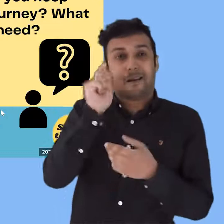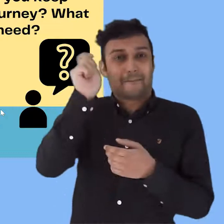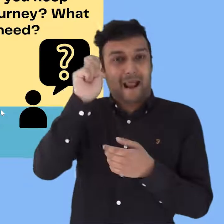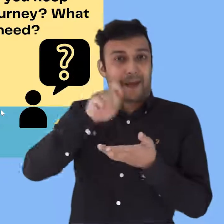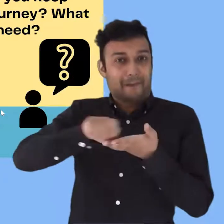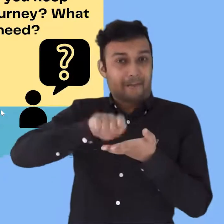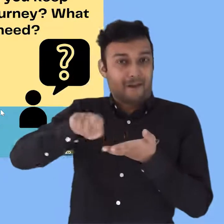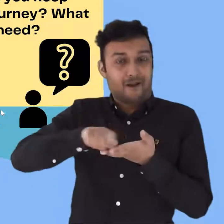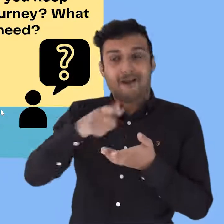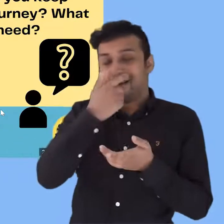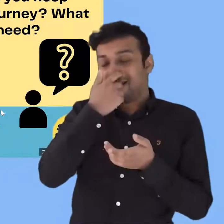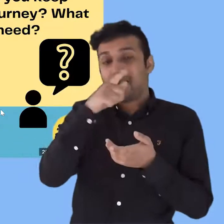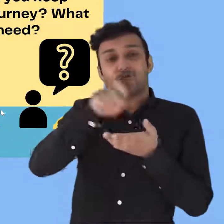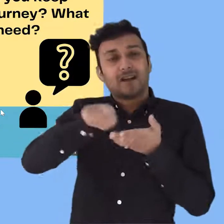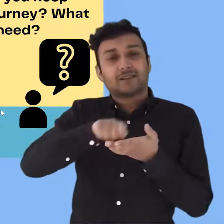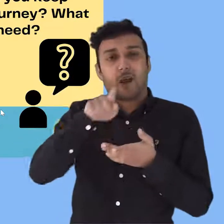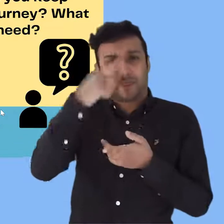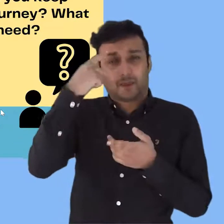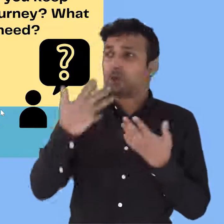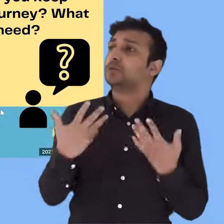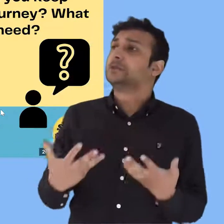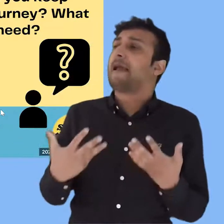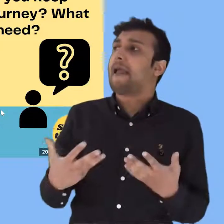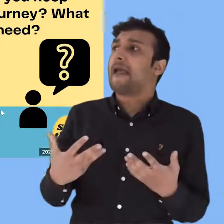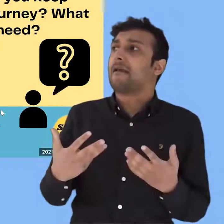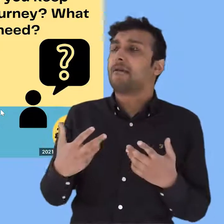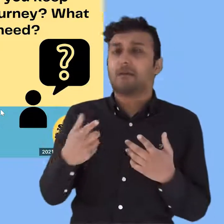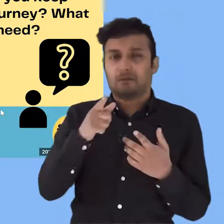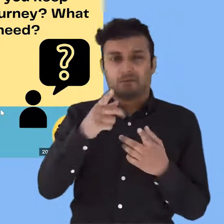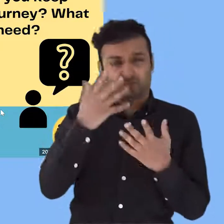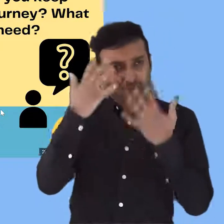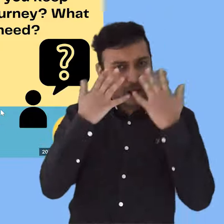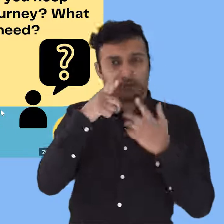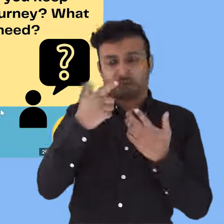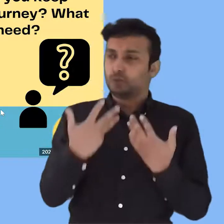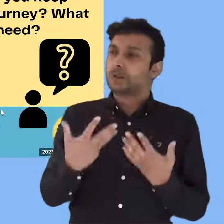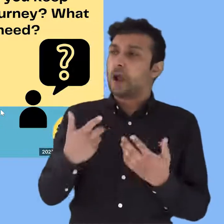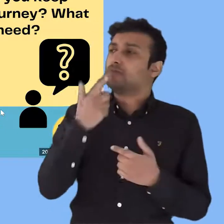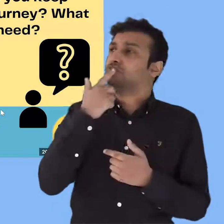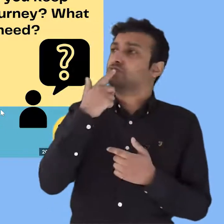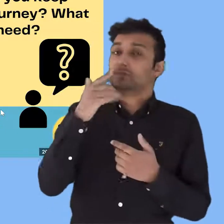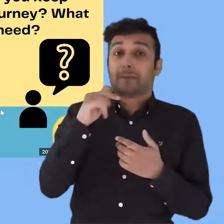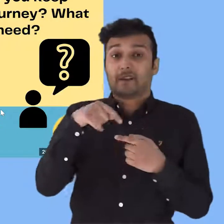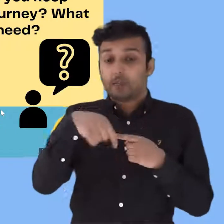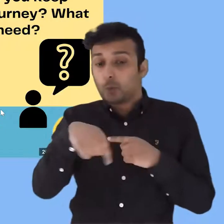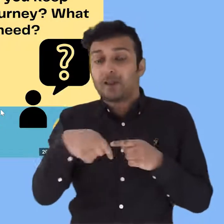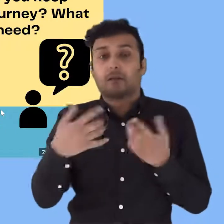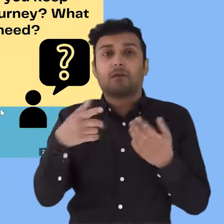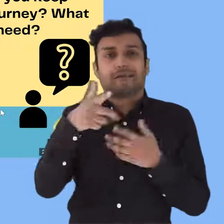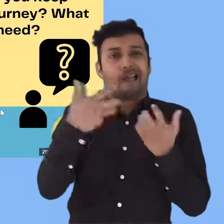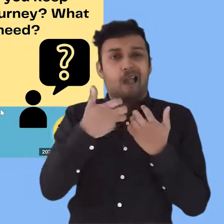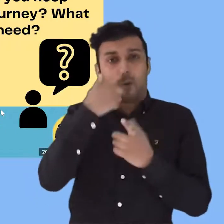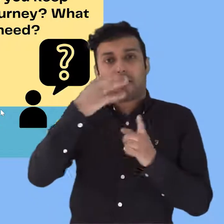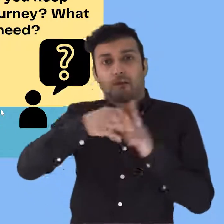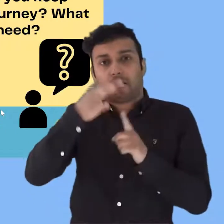in the next week or so to make your classroom or setting a more inclusive place. So what one thing will you start to do, and